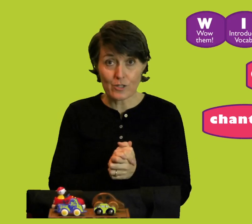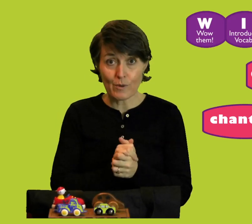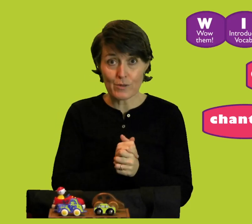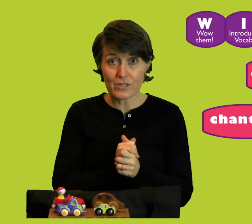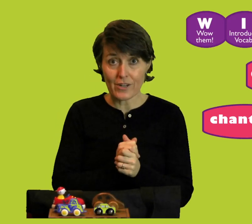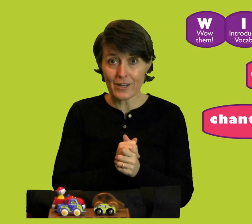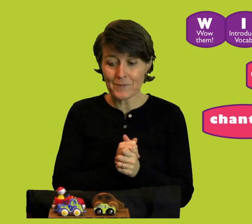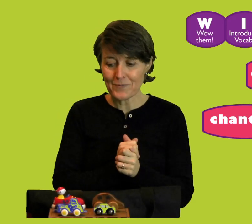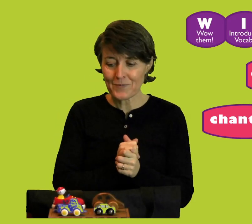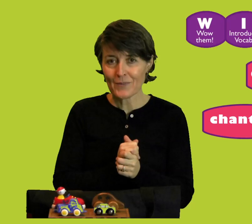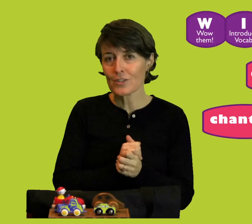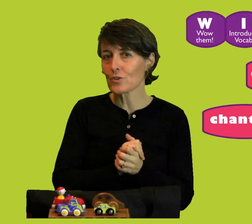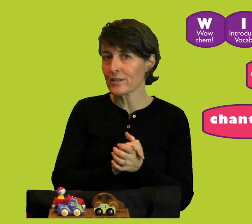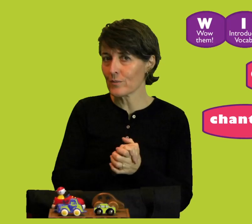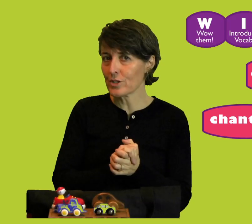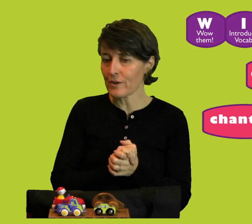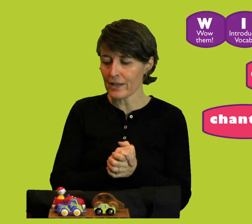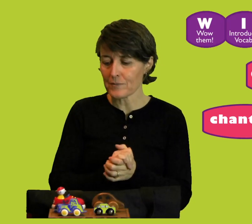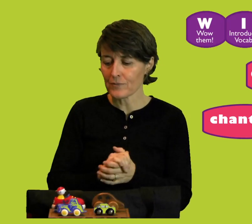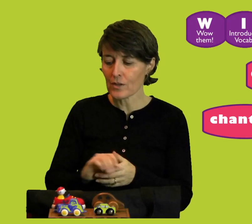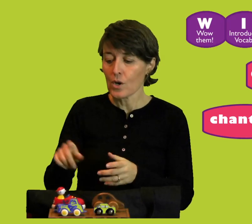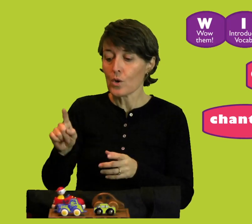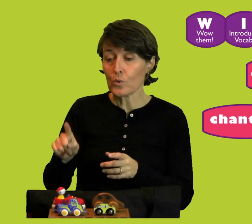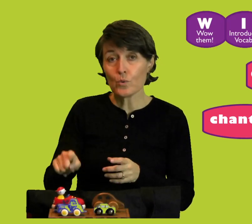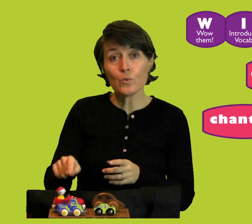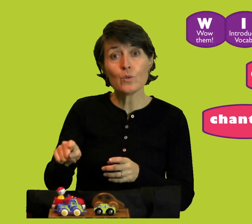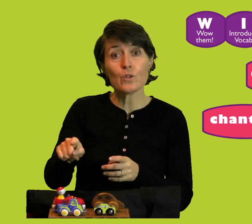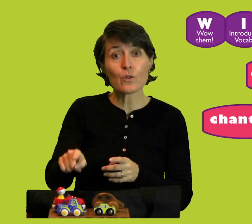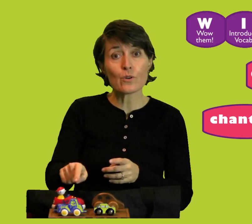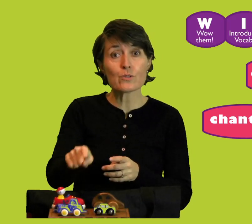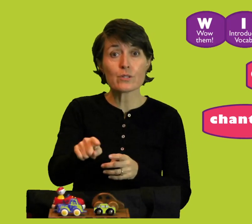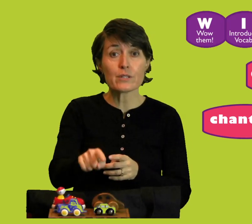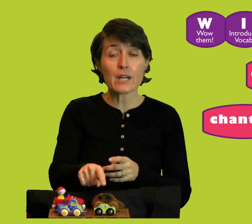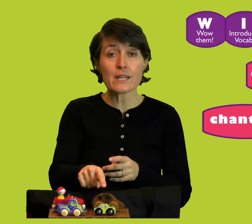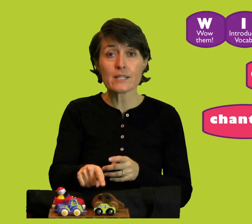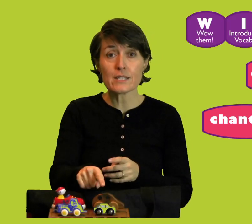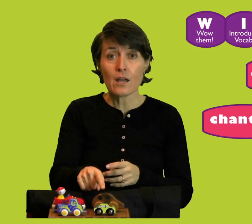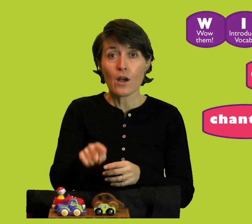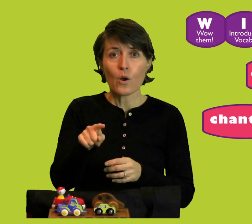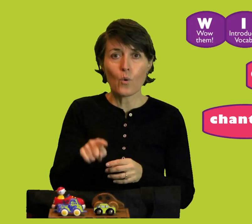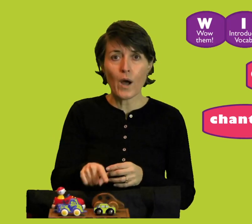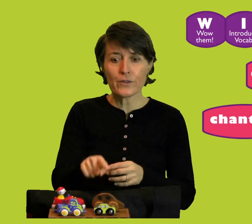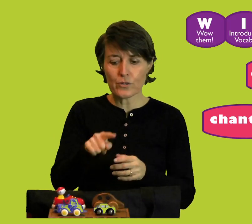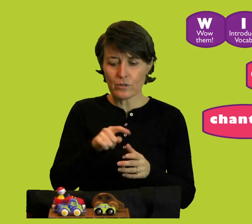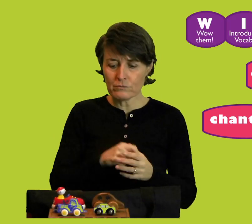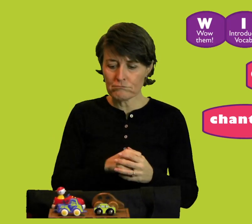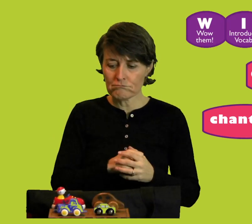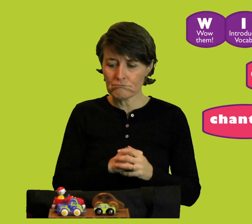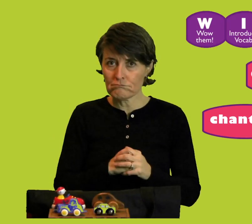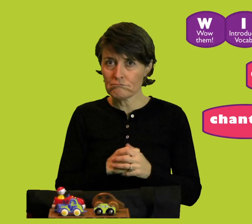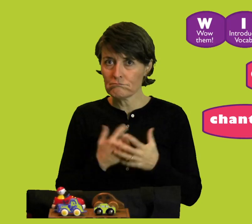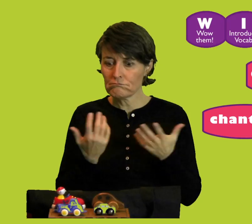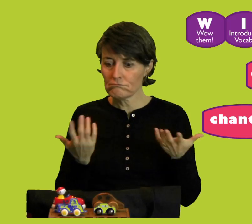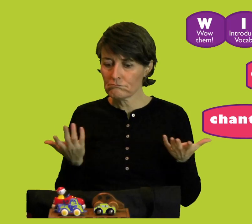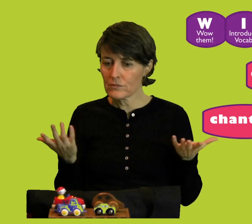Ready? Do you guys remember the song? Join them when you're ready. Uno, tres, cuatro.